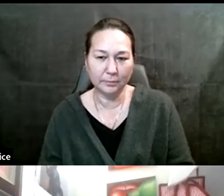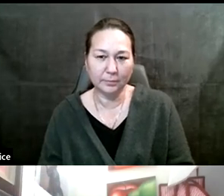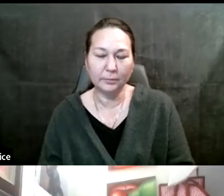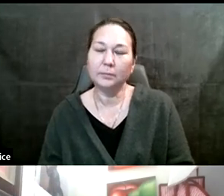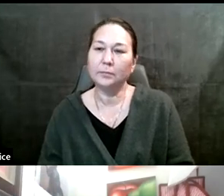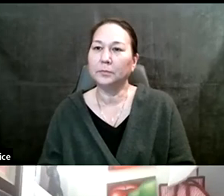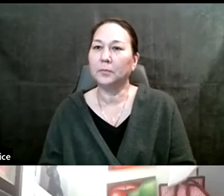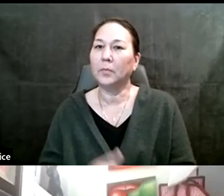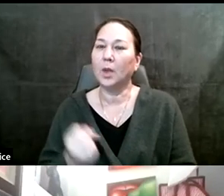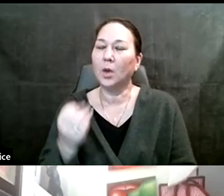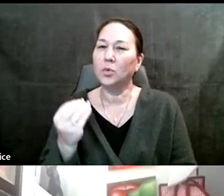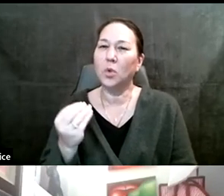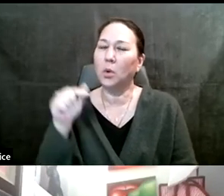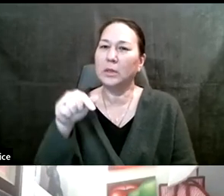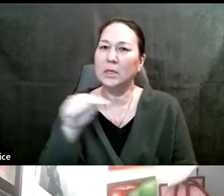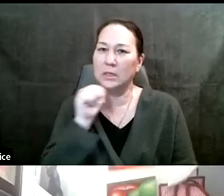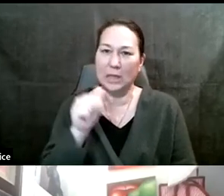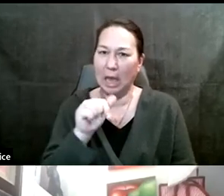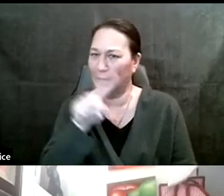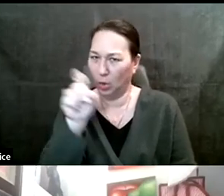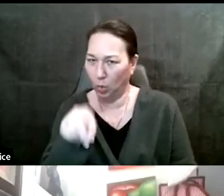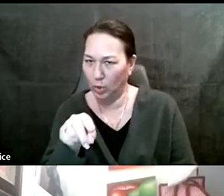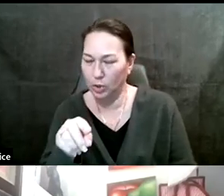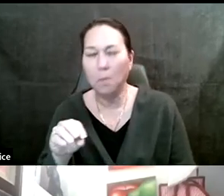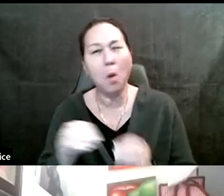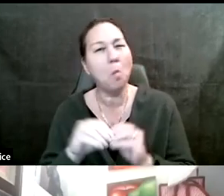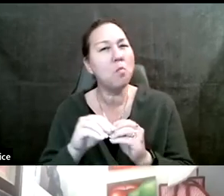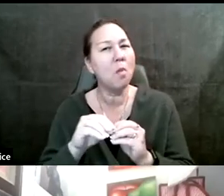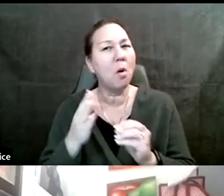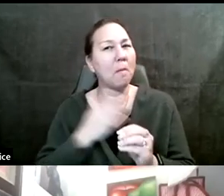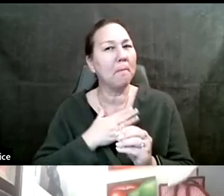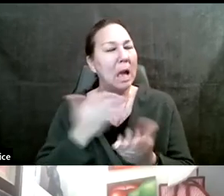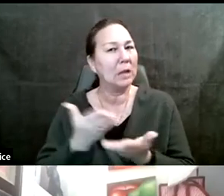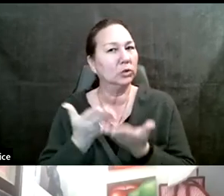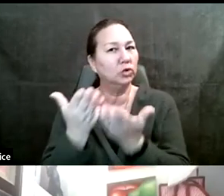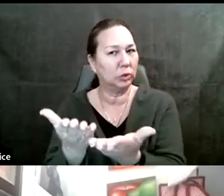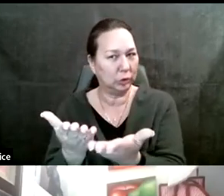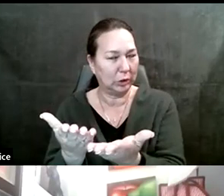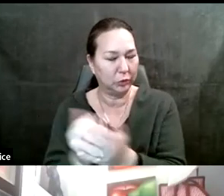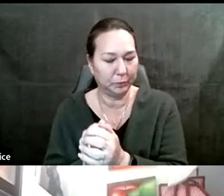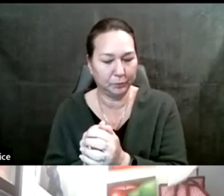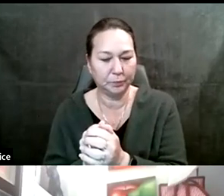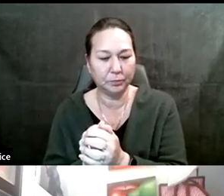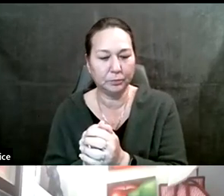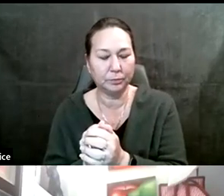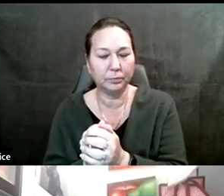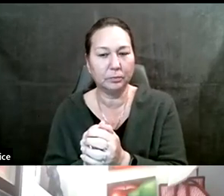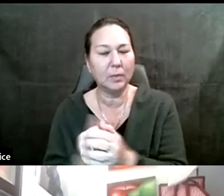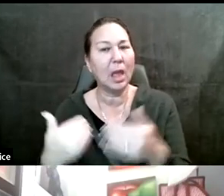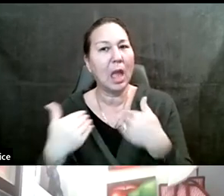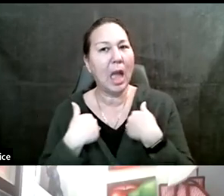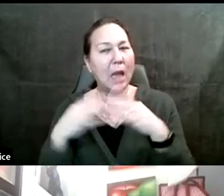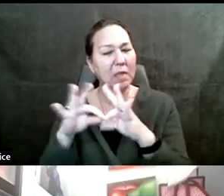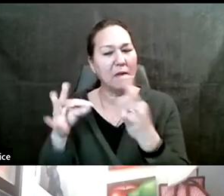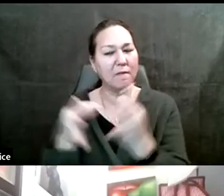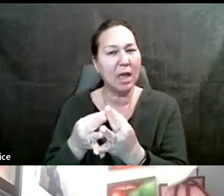so this is not a question but more of a suggestion to have the family Liaisons